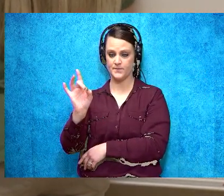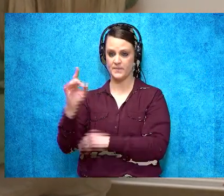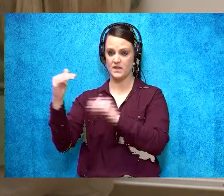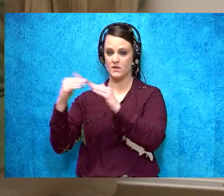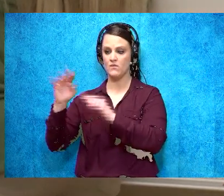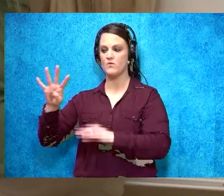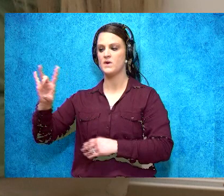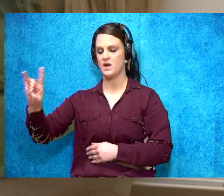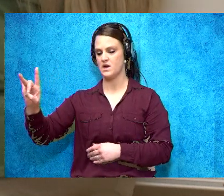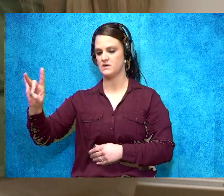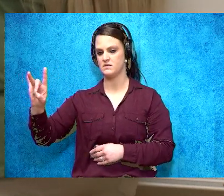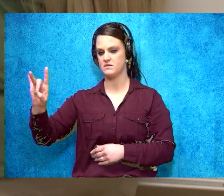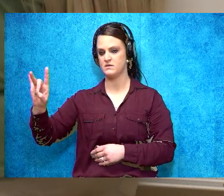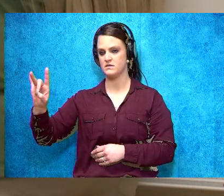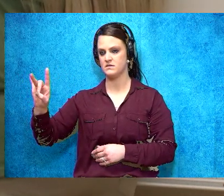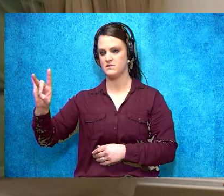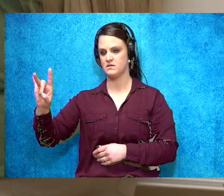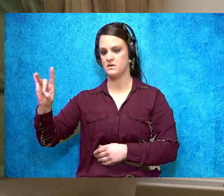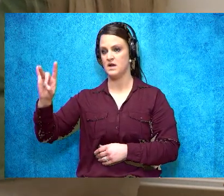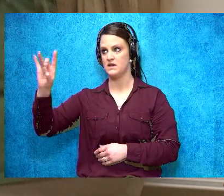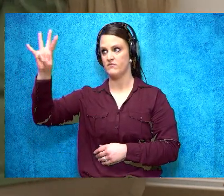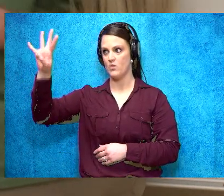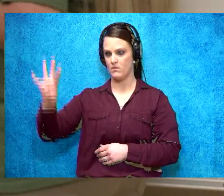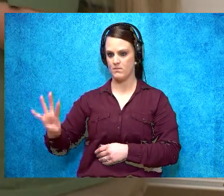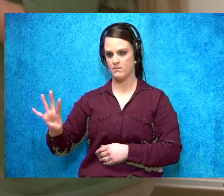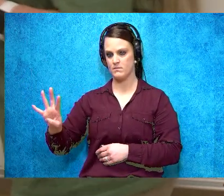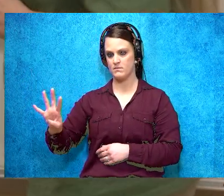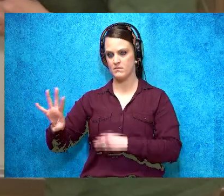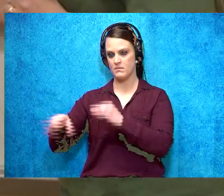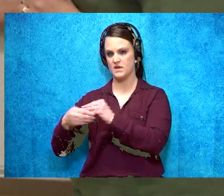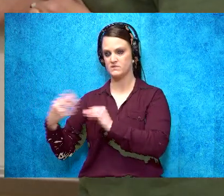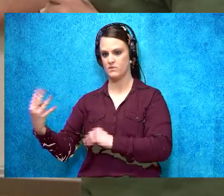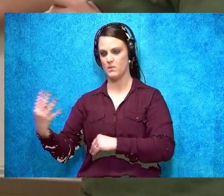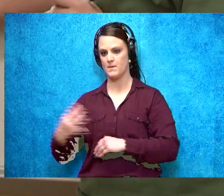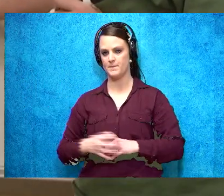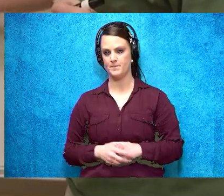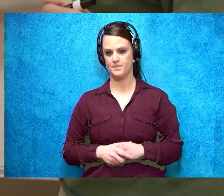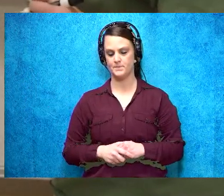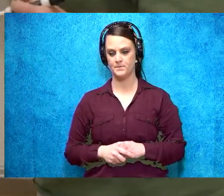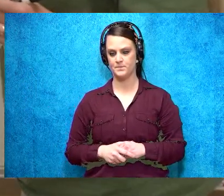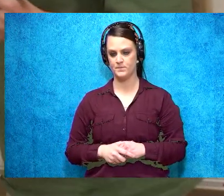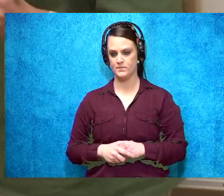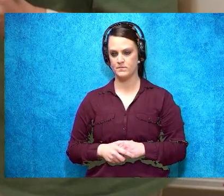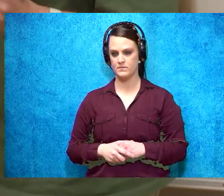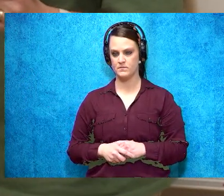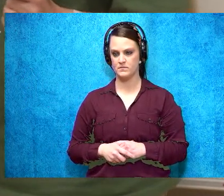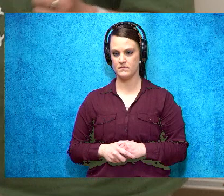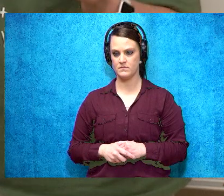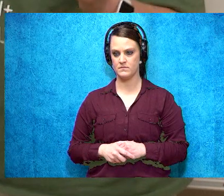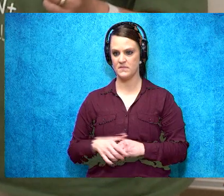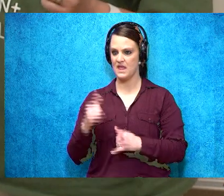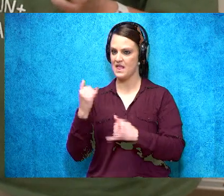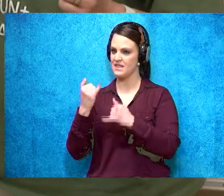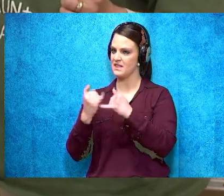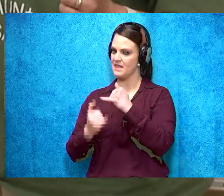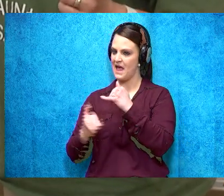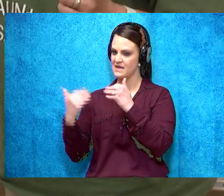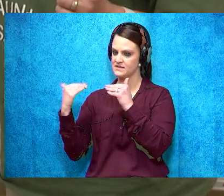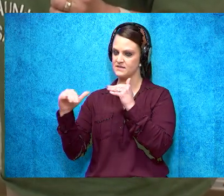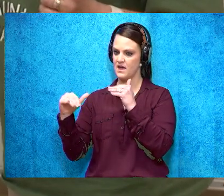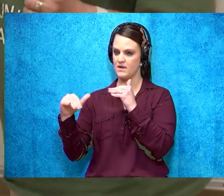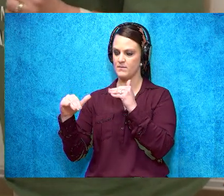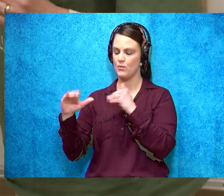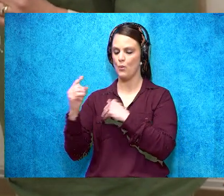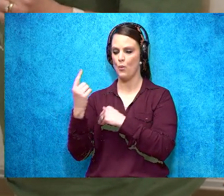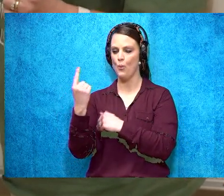48. Bring this one down, plus 4. Our last step, we have one operation